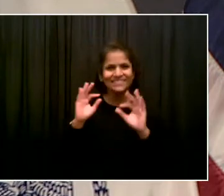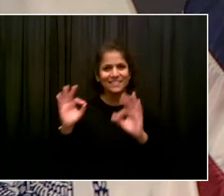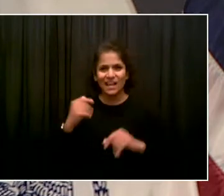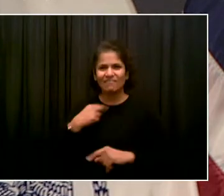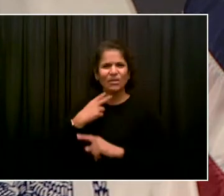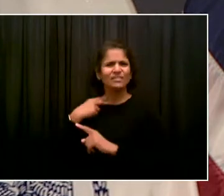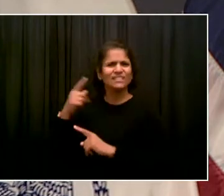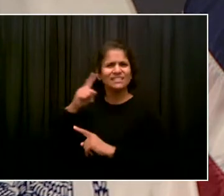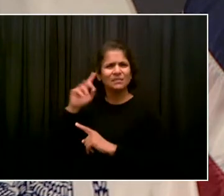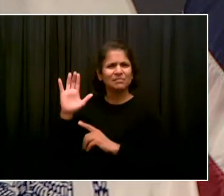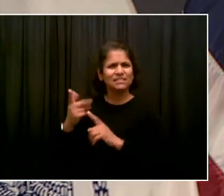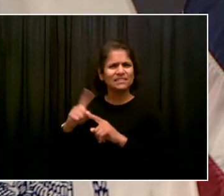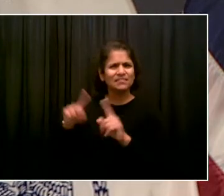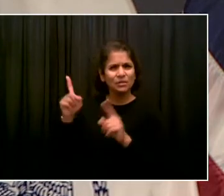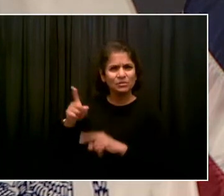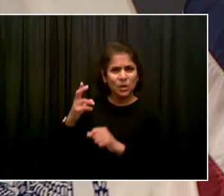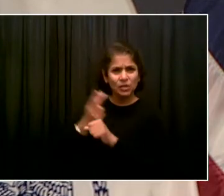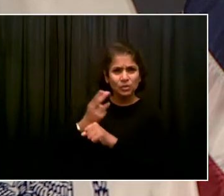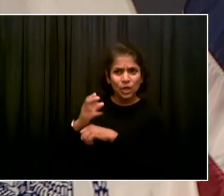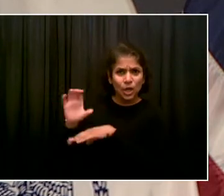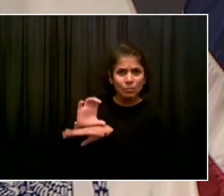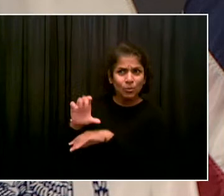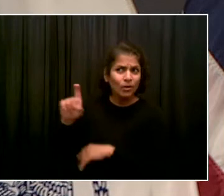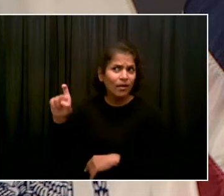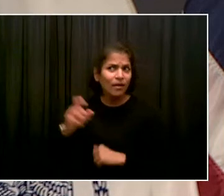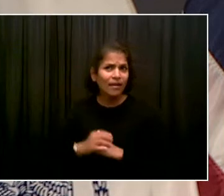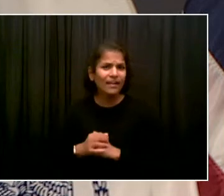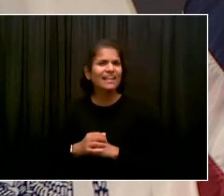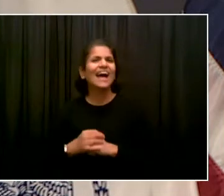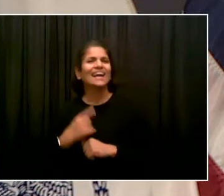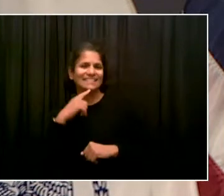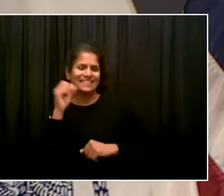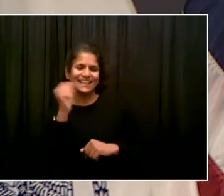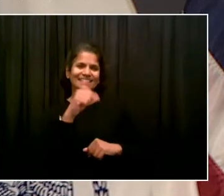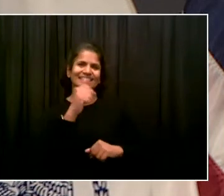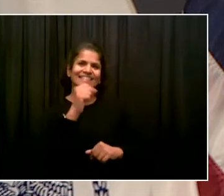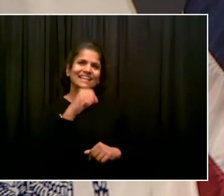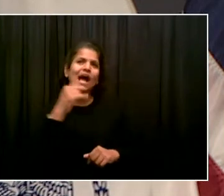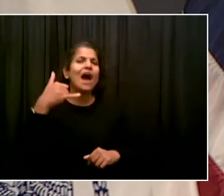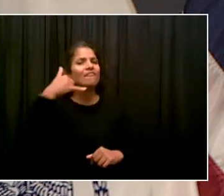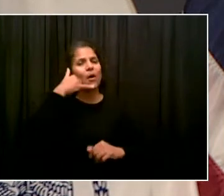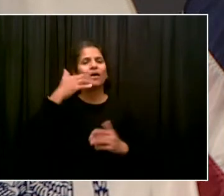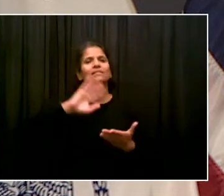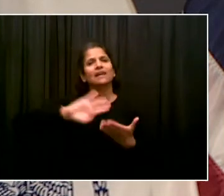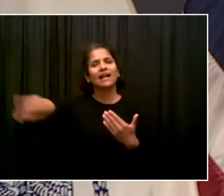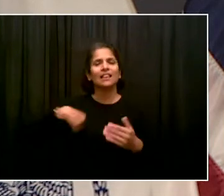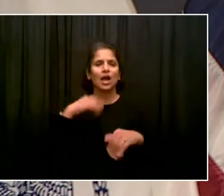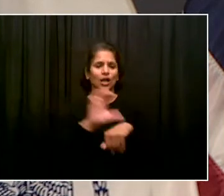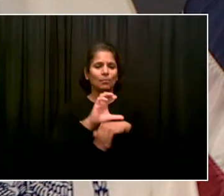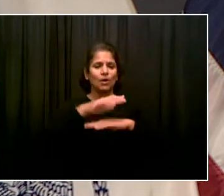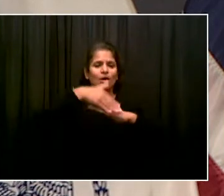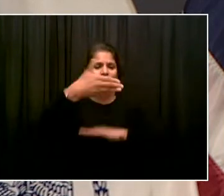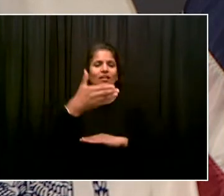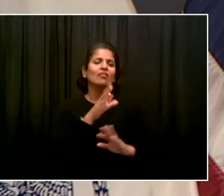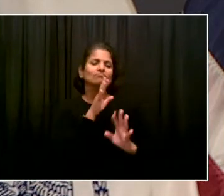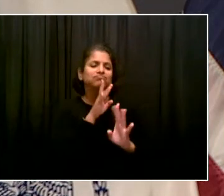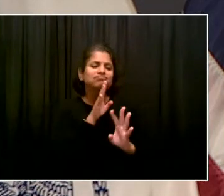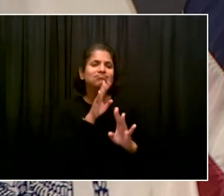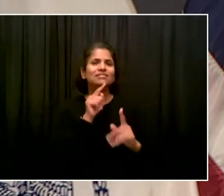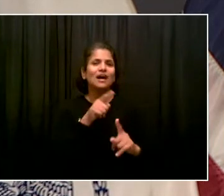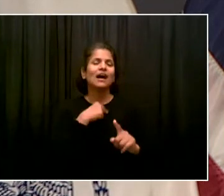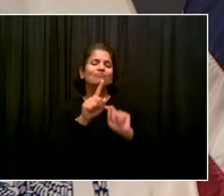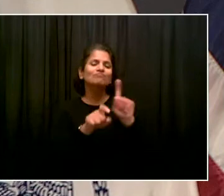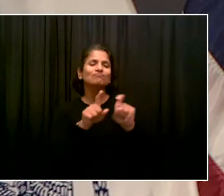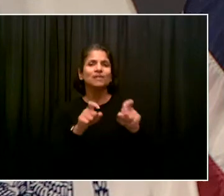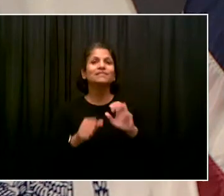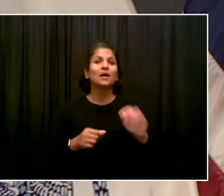computer, Marcia? I am on a computer, but this is actually a big day because this is the first time I've actually been able to do it from my computer in my